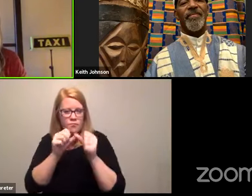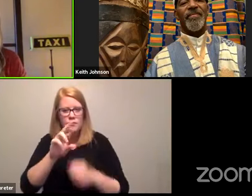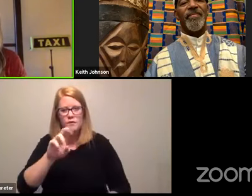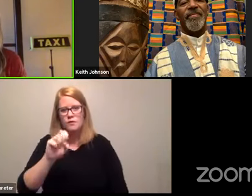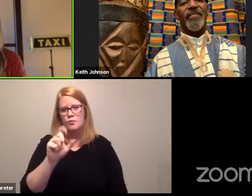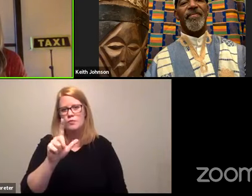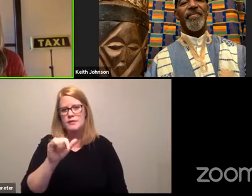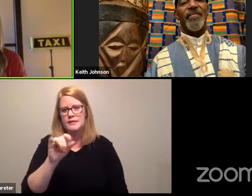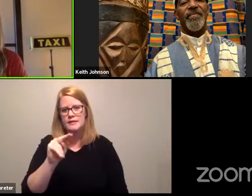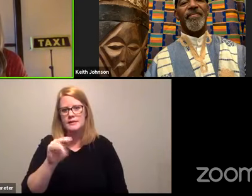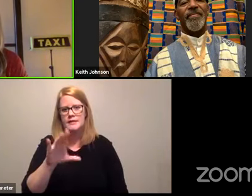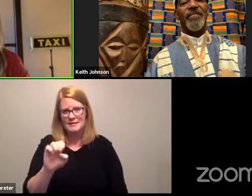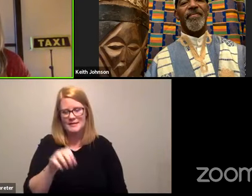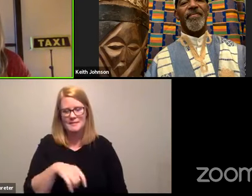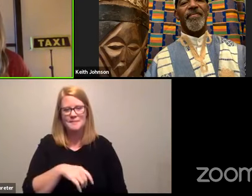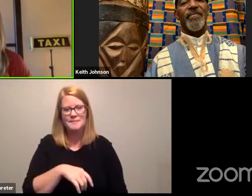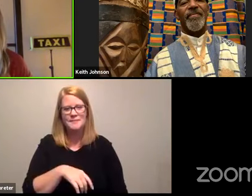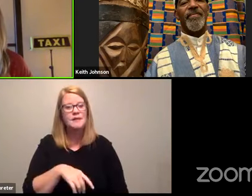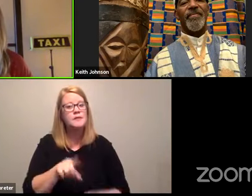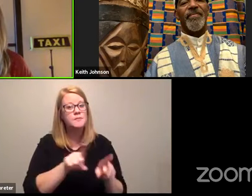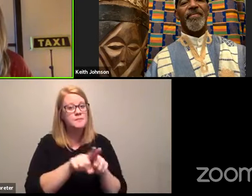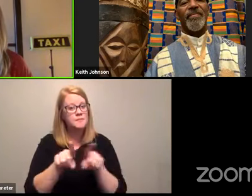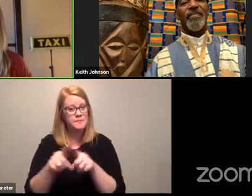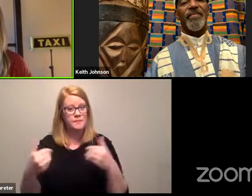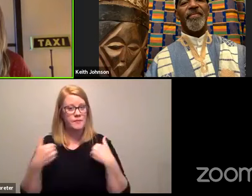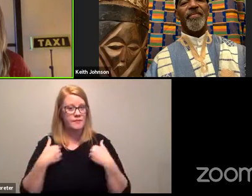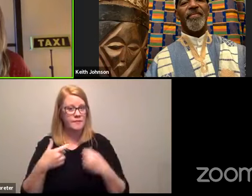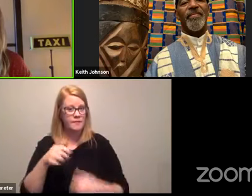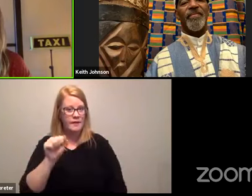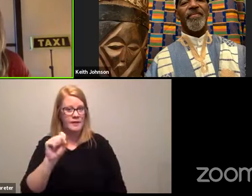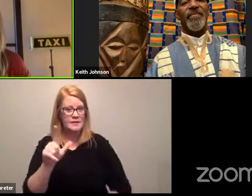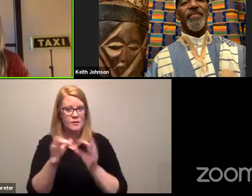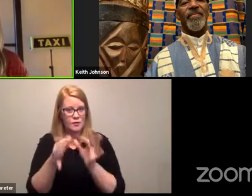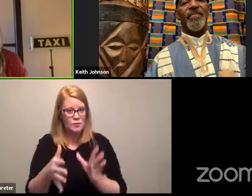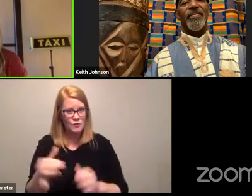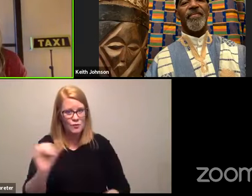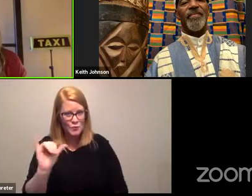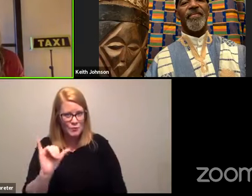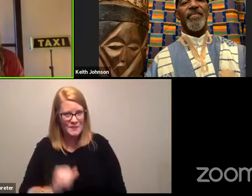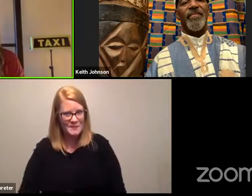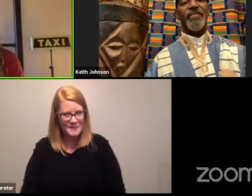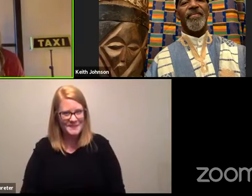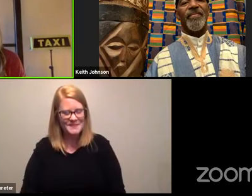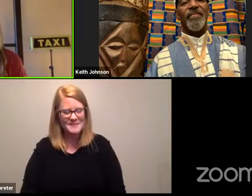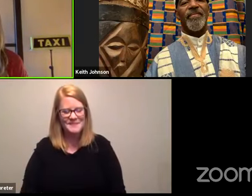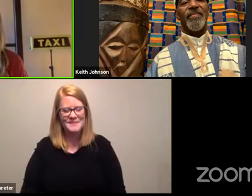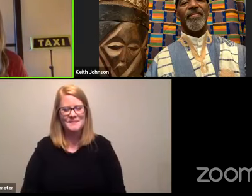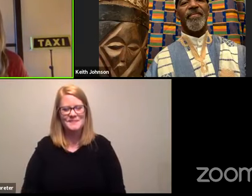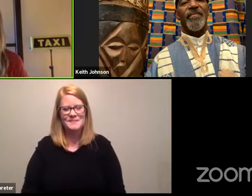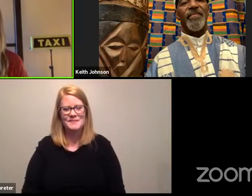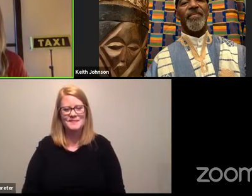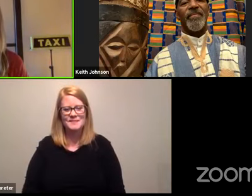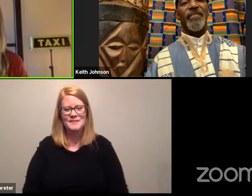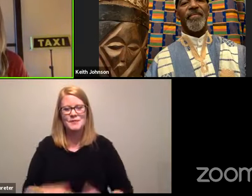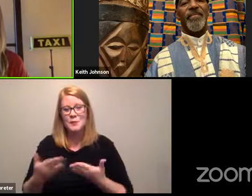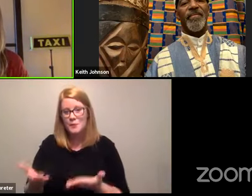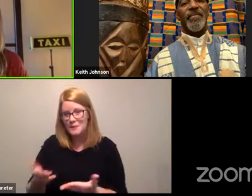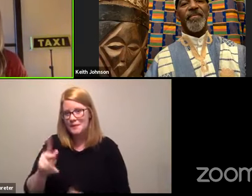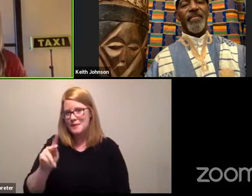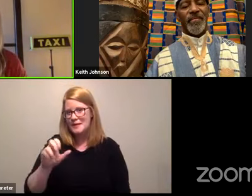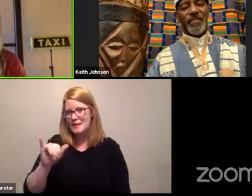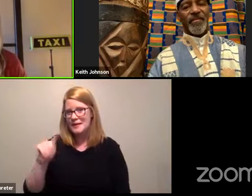really pleased to have ASL interpretation this evening. So Keith, you got something for